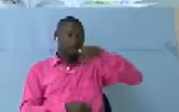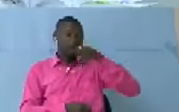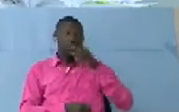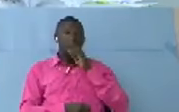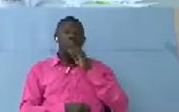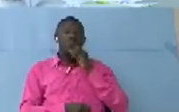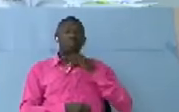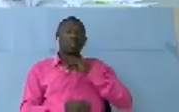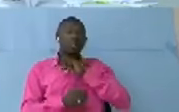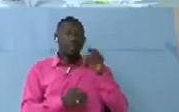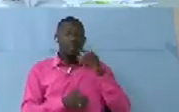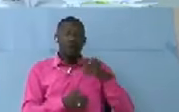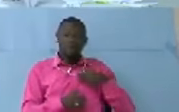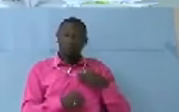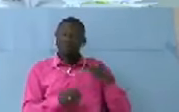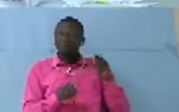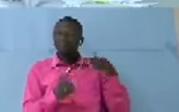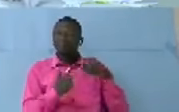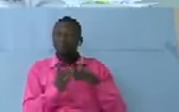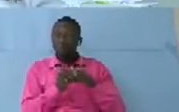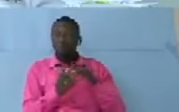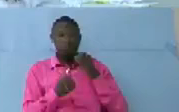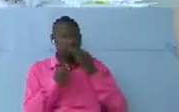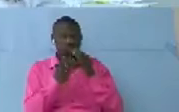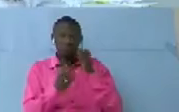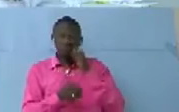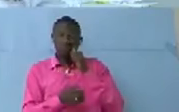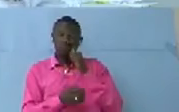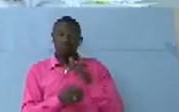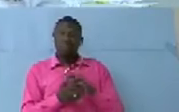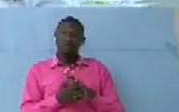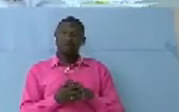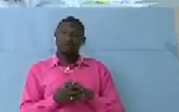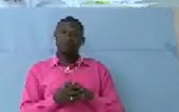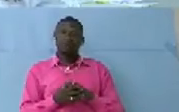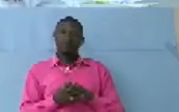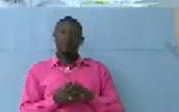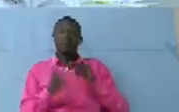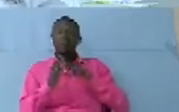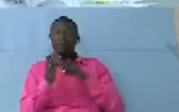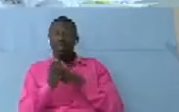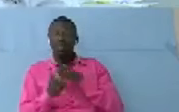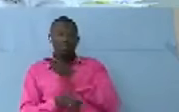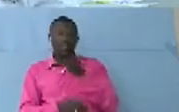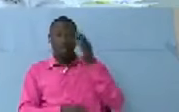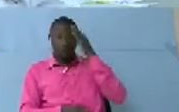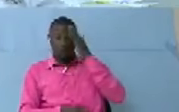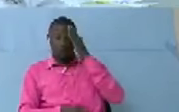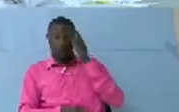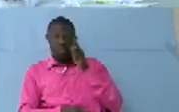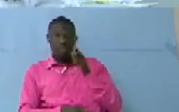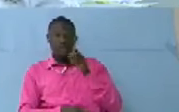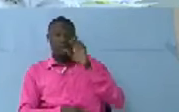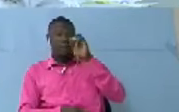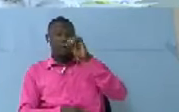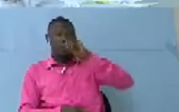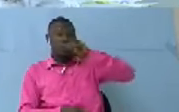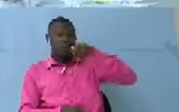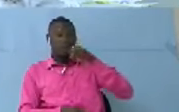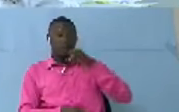sent me out there to protest. In a sense, this person knew that OJ had been hit before on his